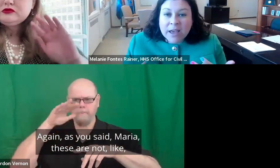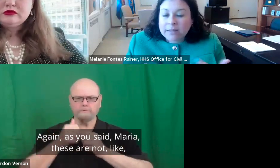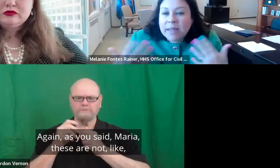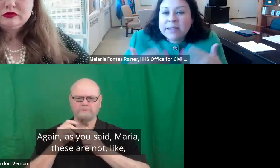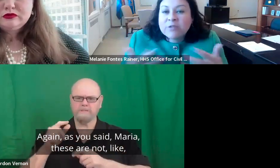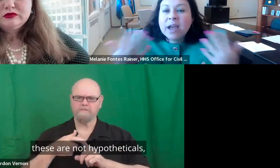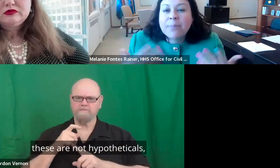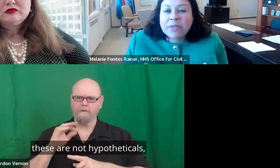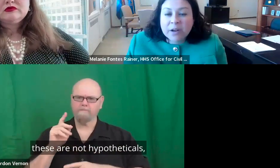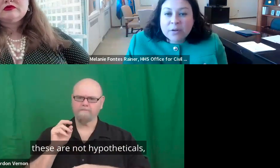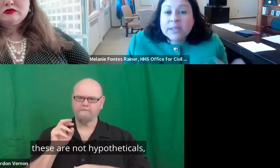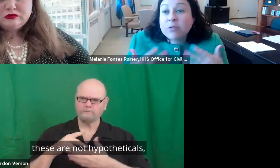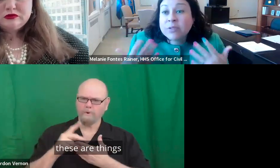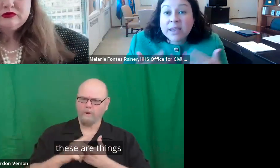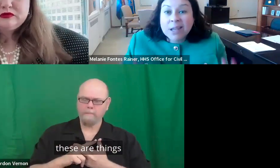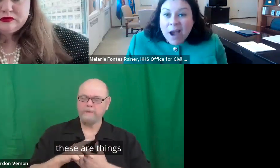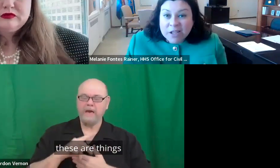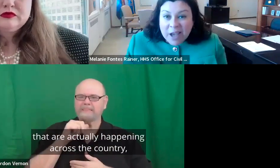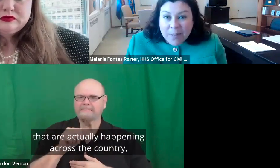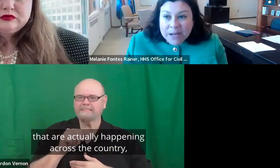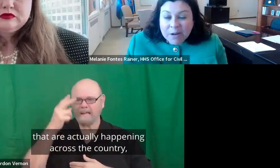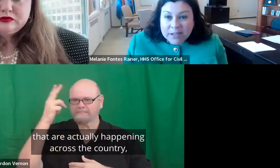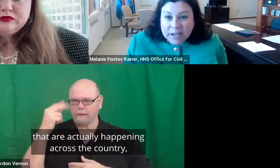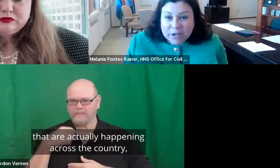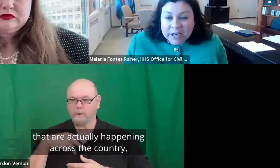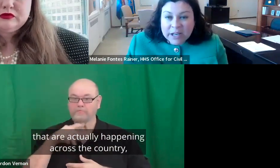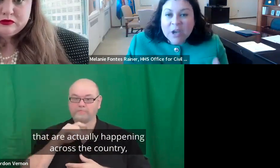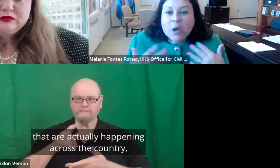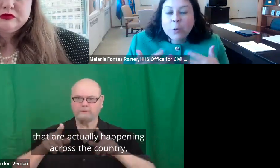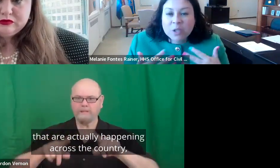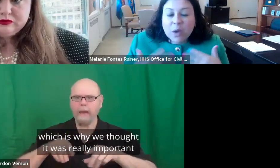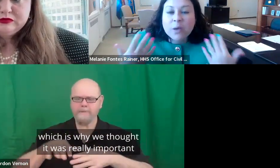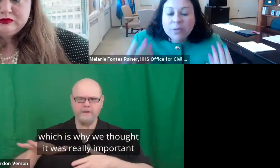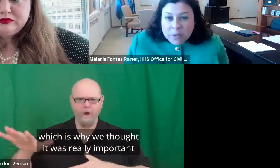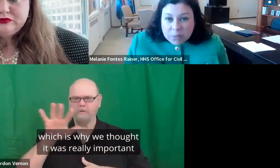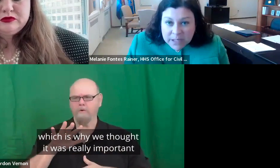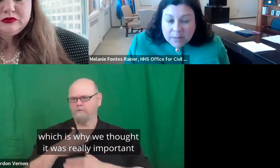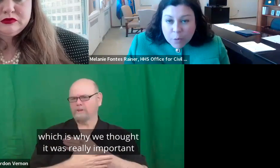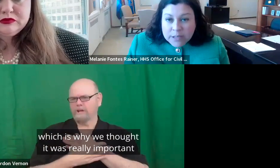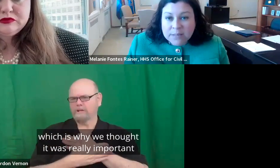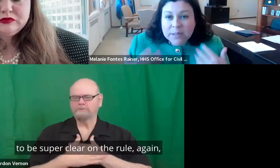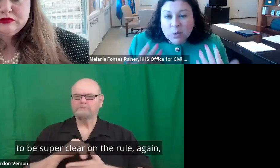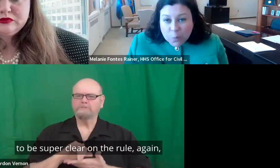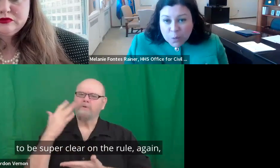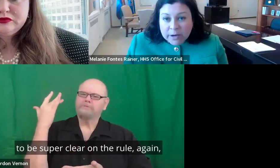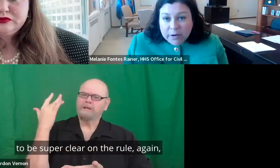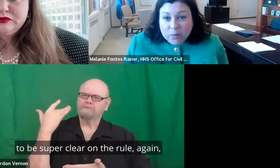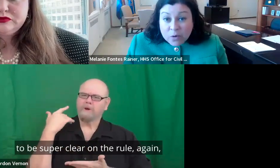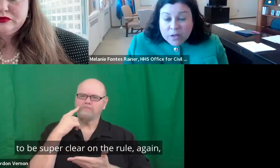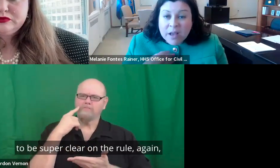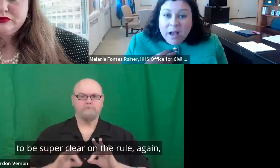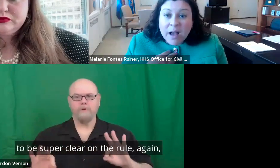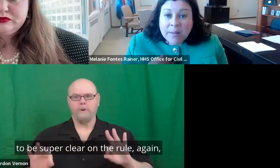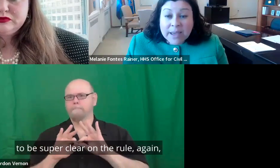these are not hypotheticals. These are things that are actually happening across the country, which is why we thought it was really important to be super clear